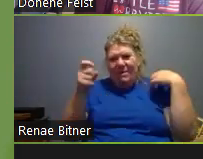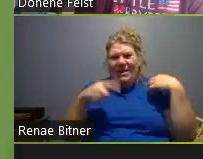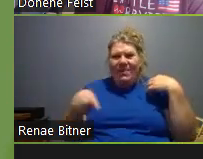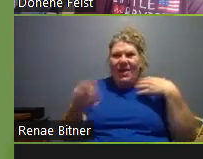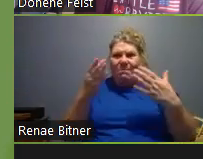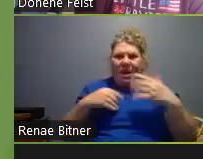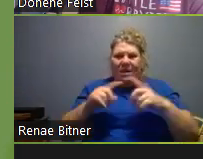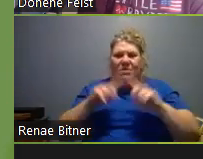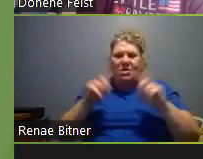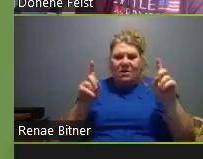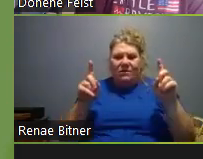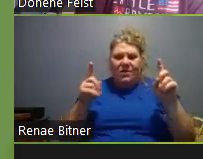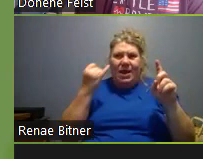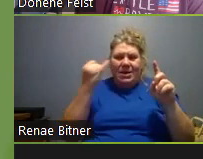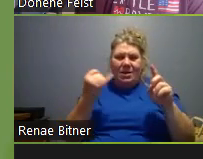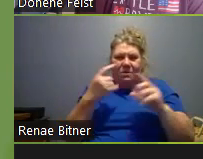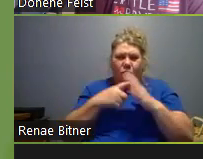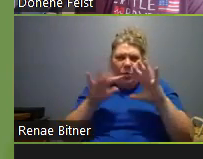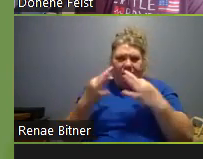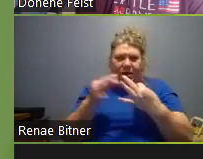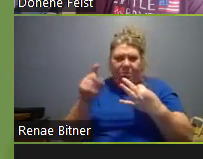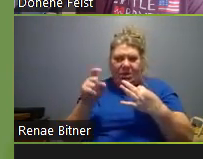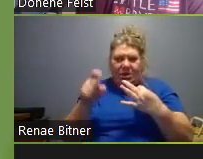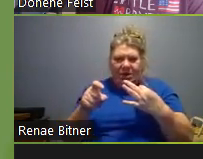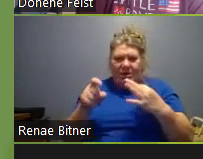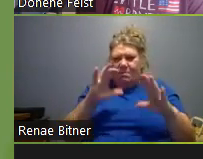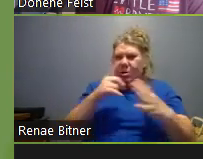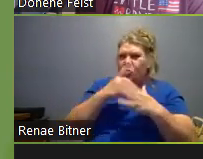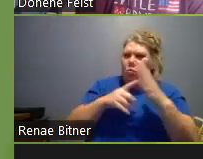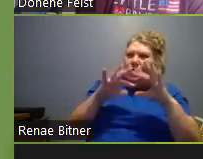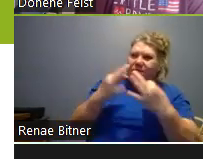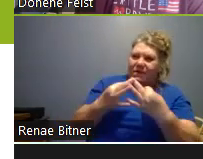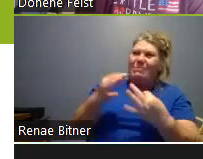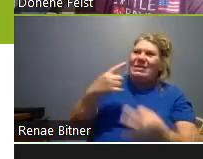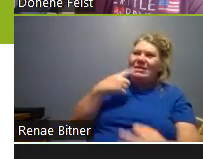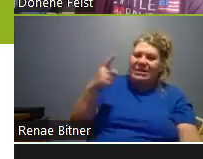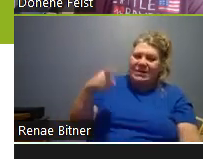a different idea of what the family needs as compared to what the family says that they need.